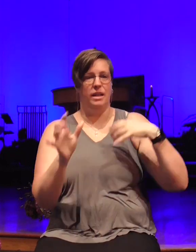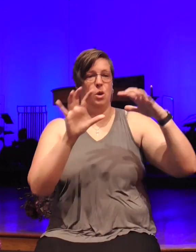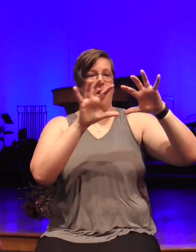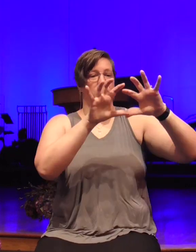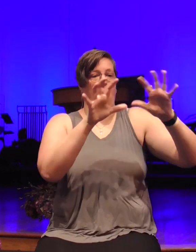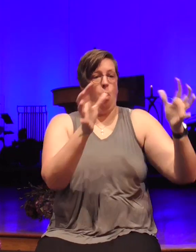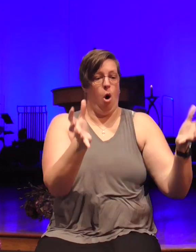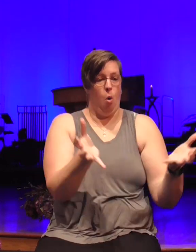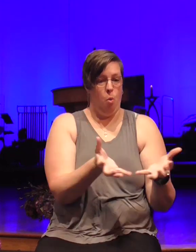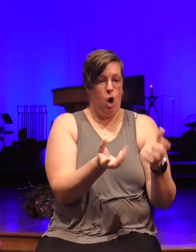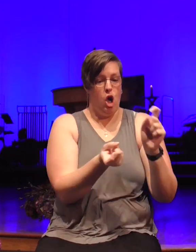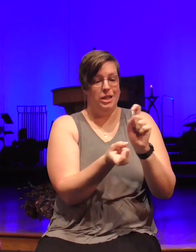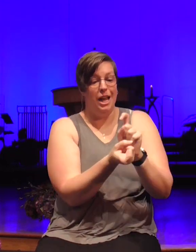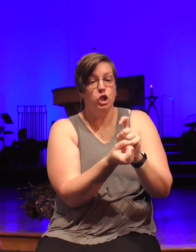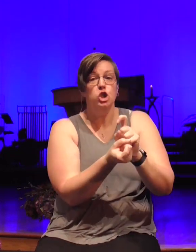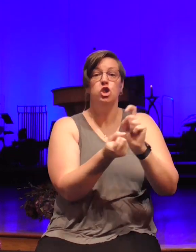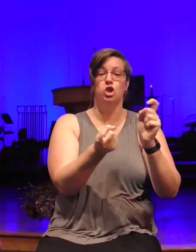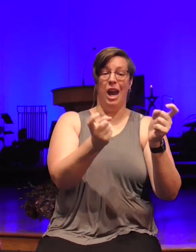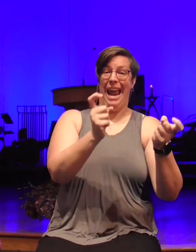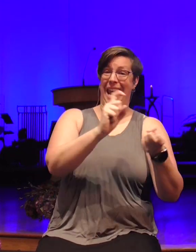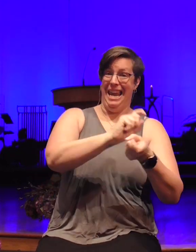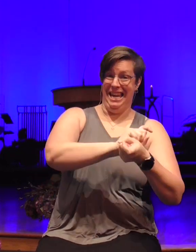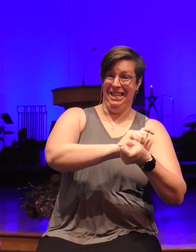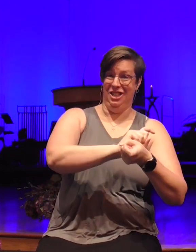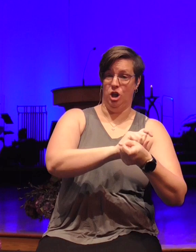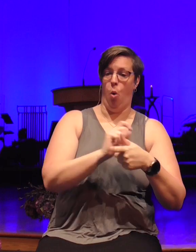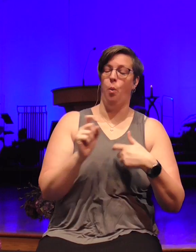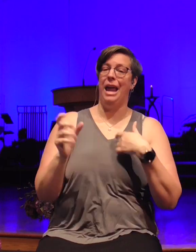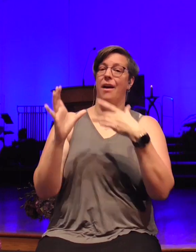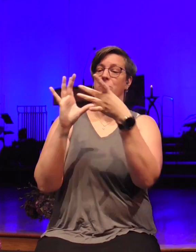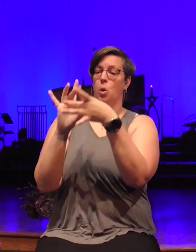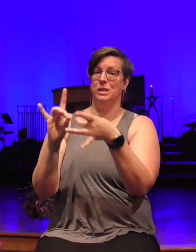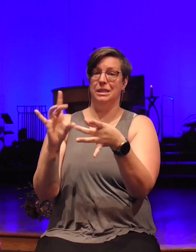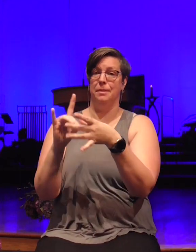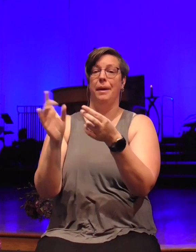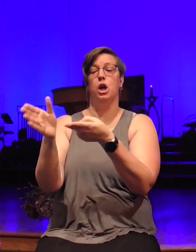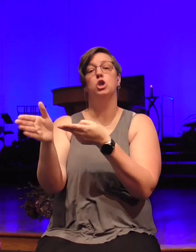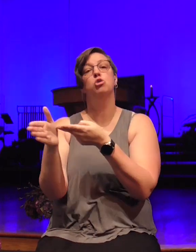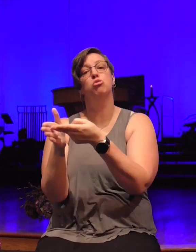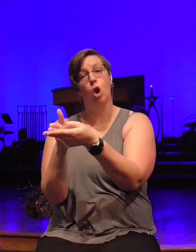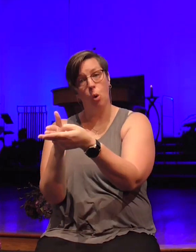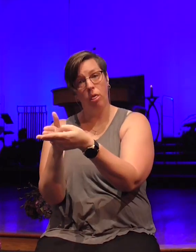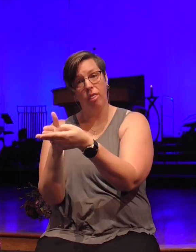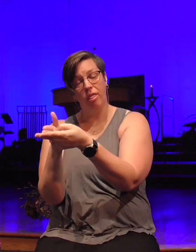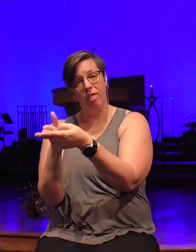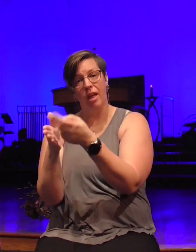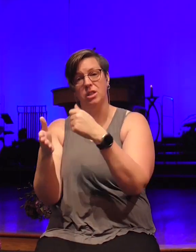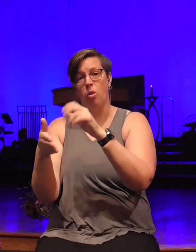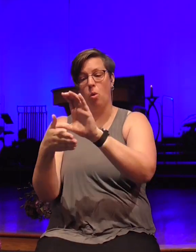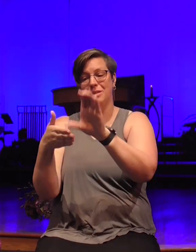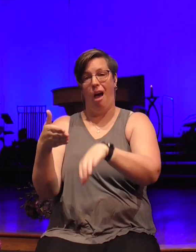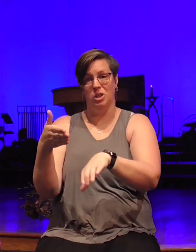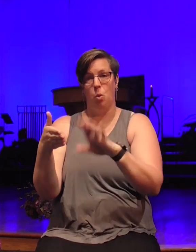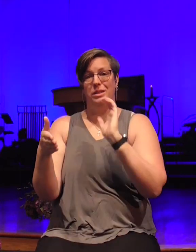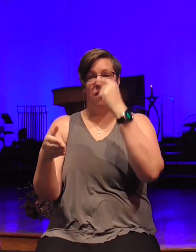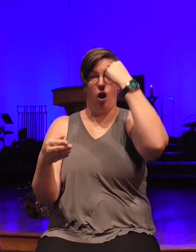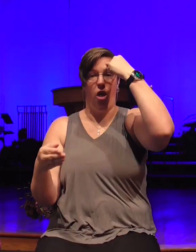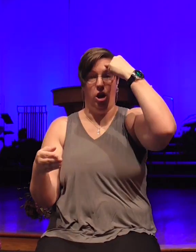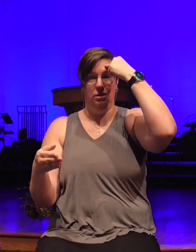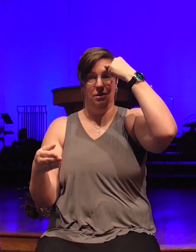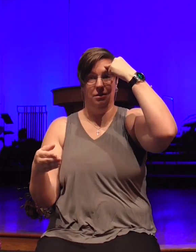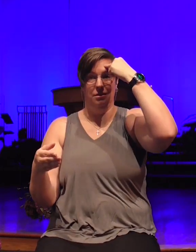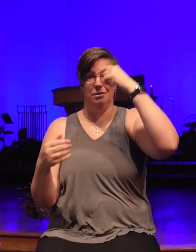have to speak truth to the circumstances and conditions and consequences of our thoughts that we're